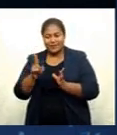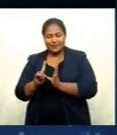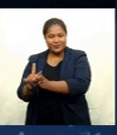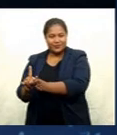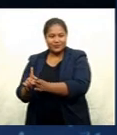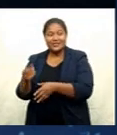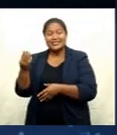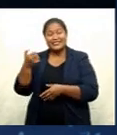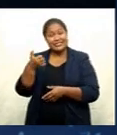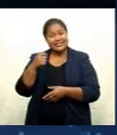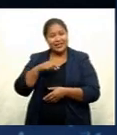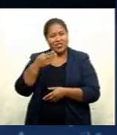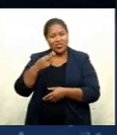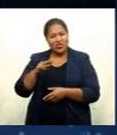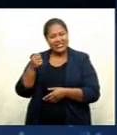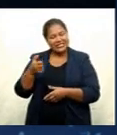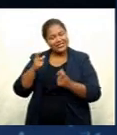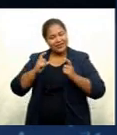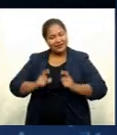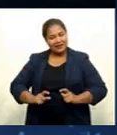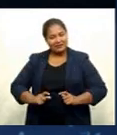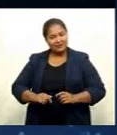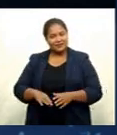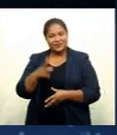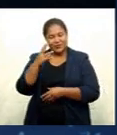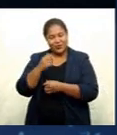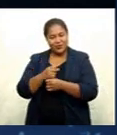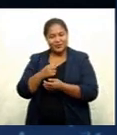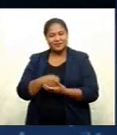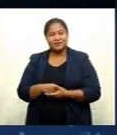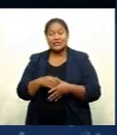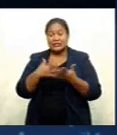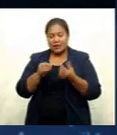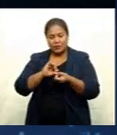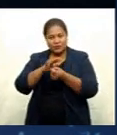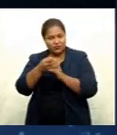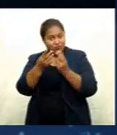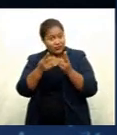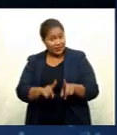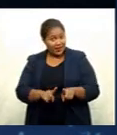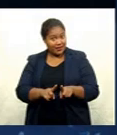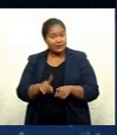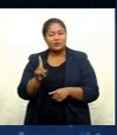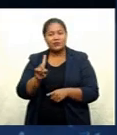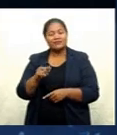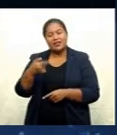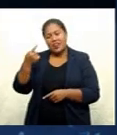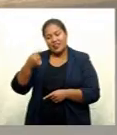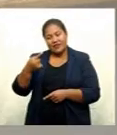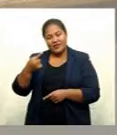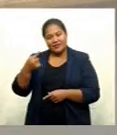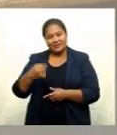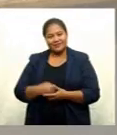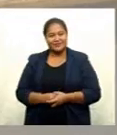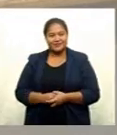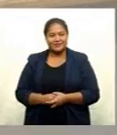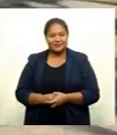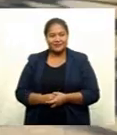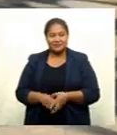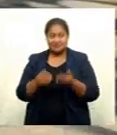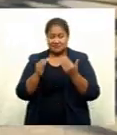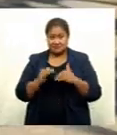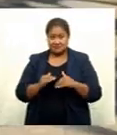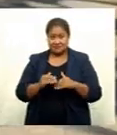with 636 recoveries in total. The COVID-19 death toll stands at 11. Up